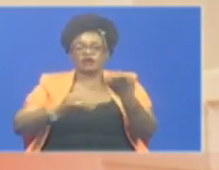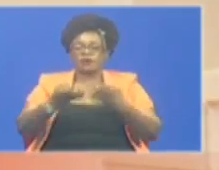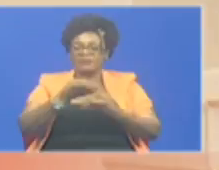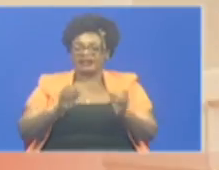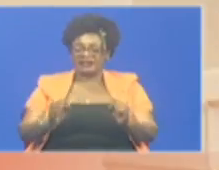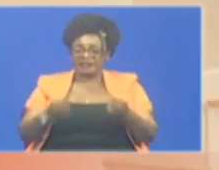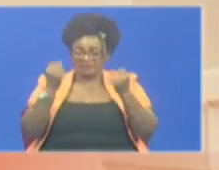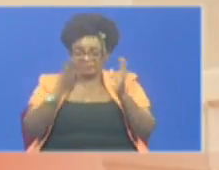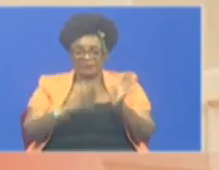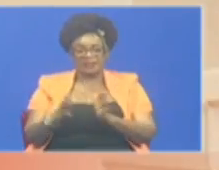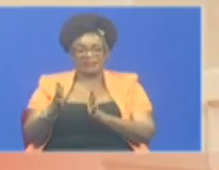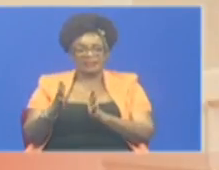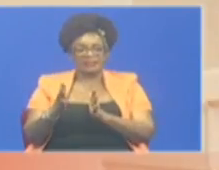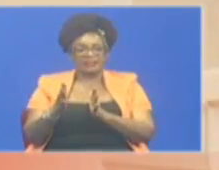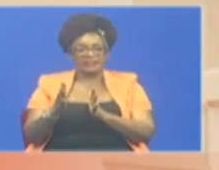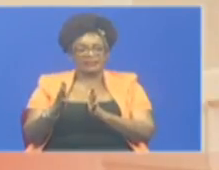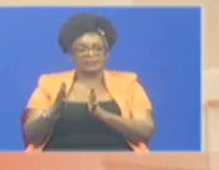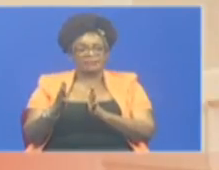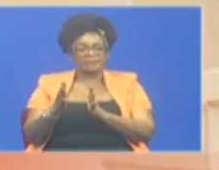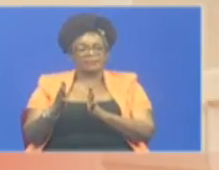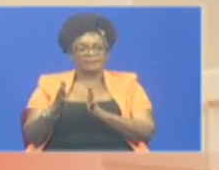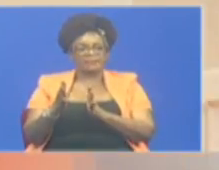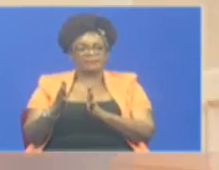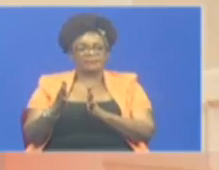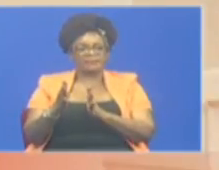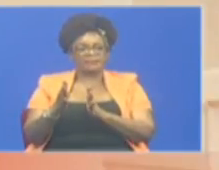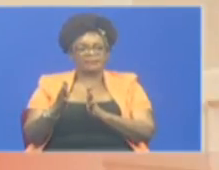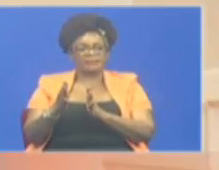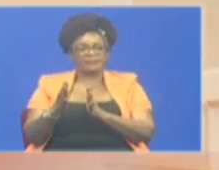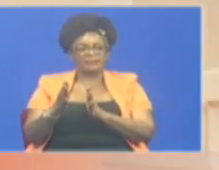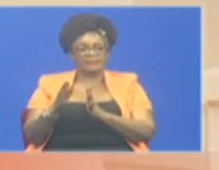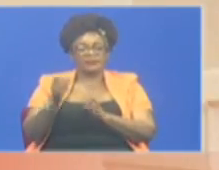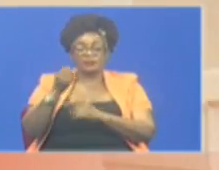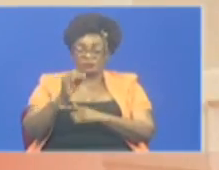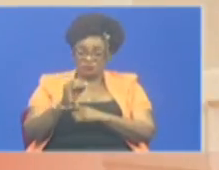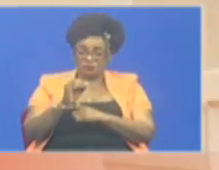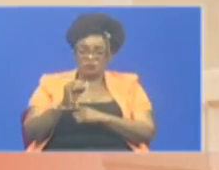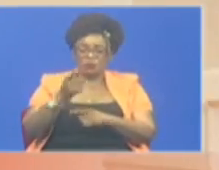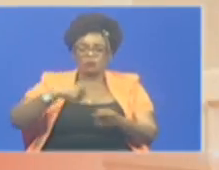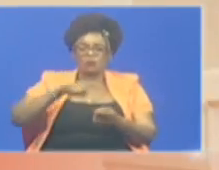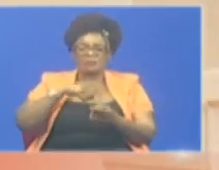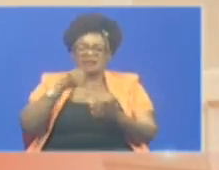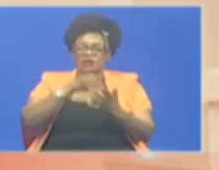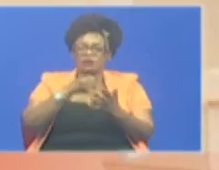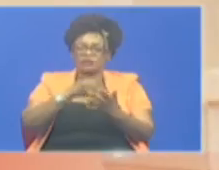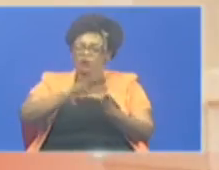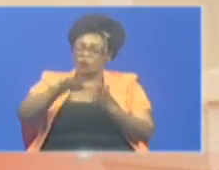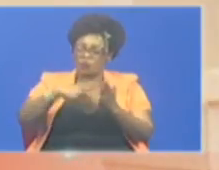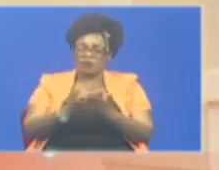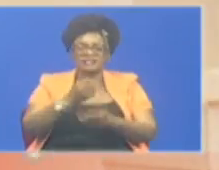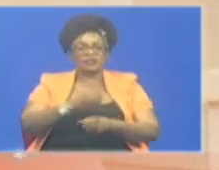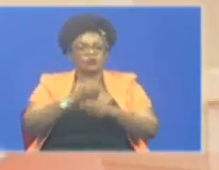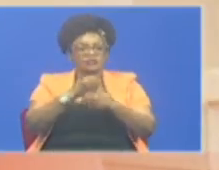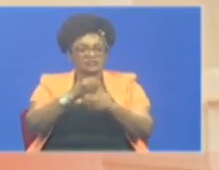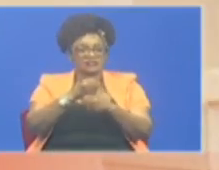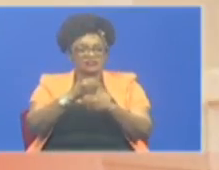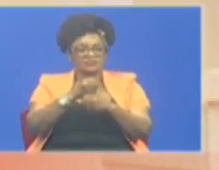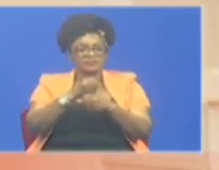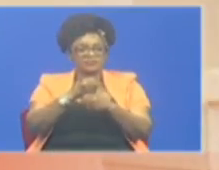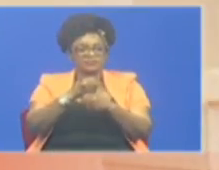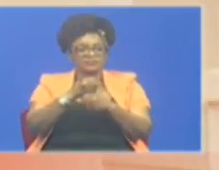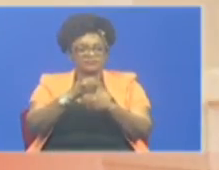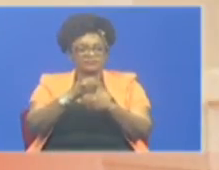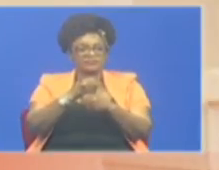plan. And in this, we will be engaging all stakeholders to